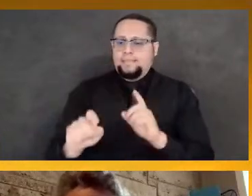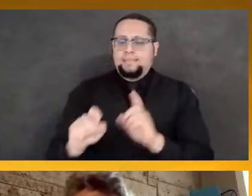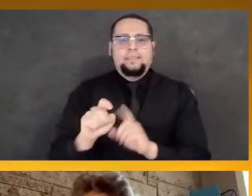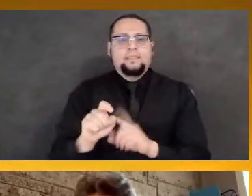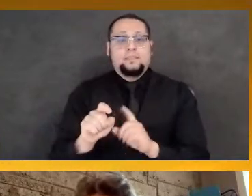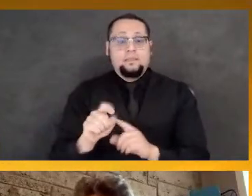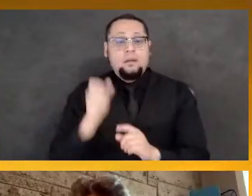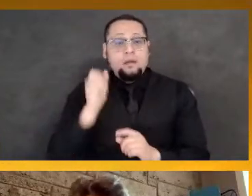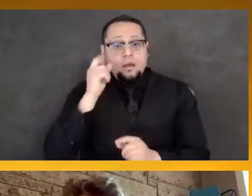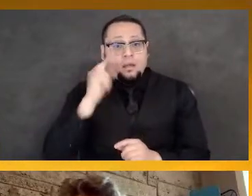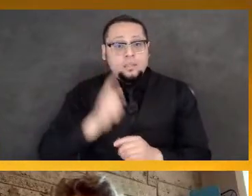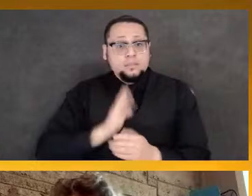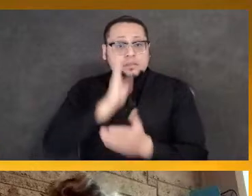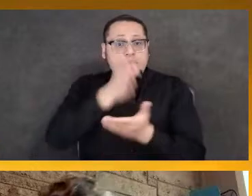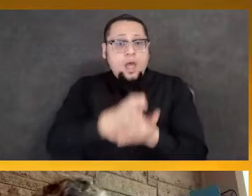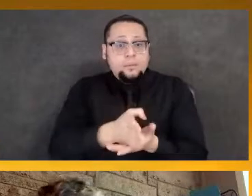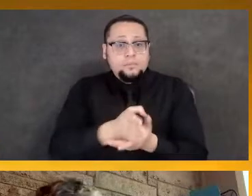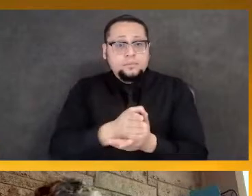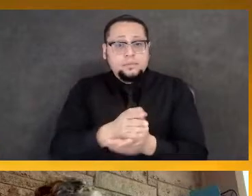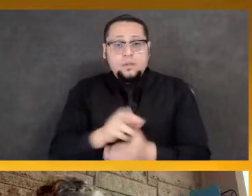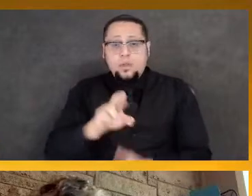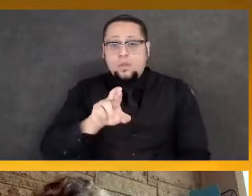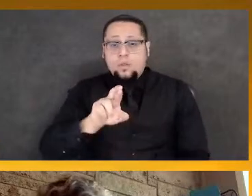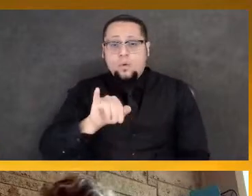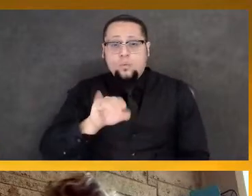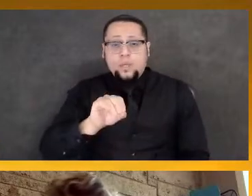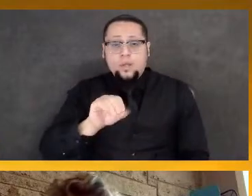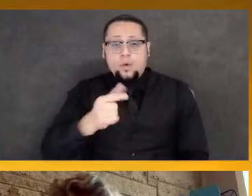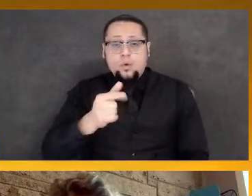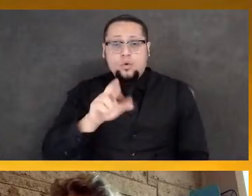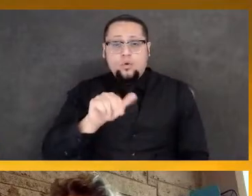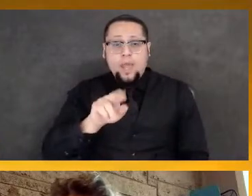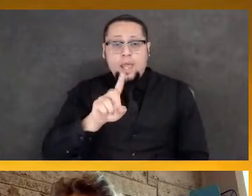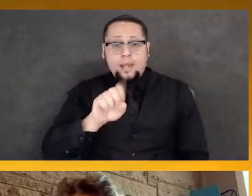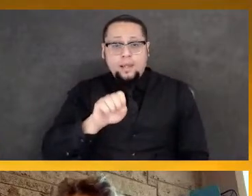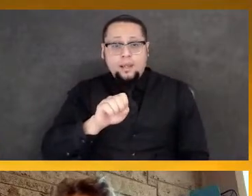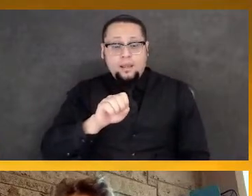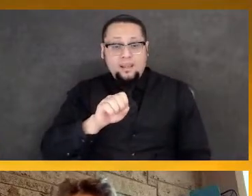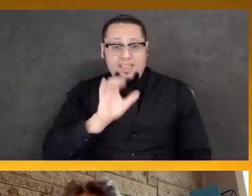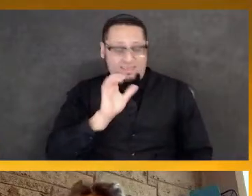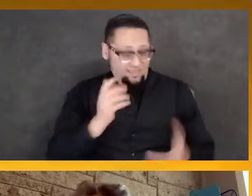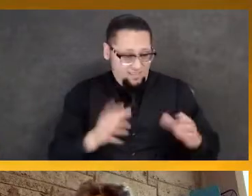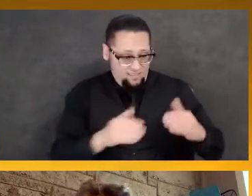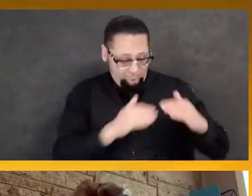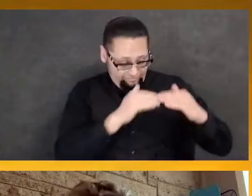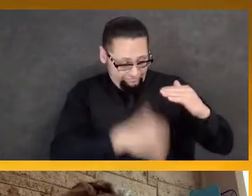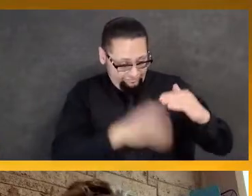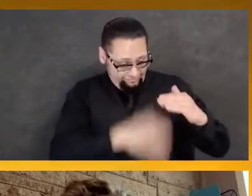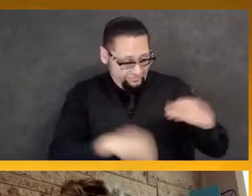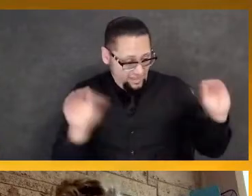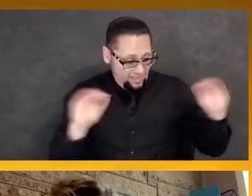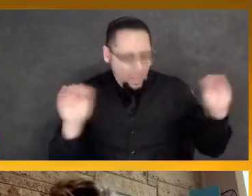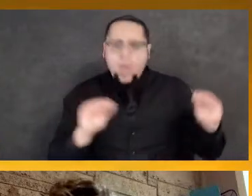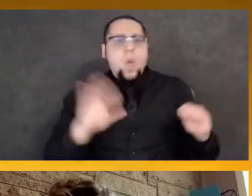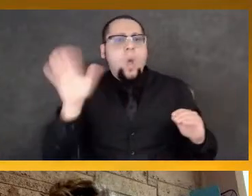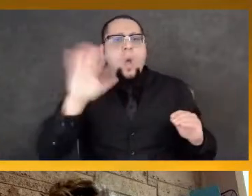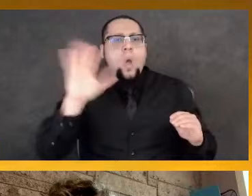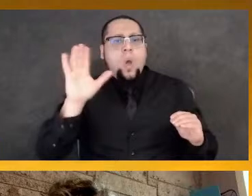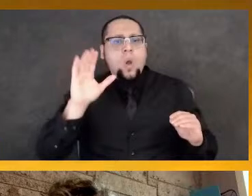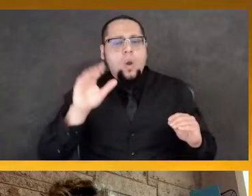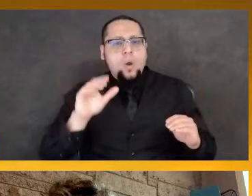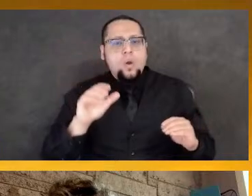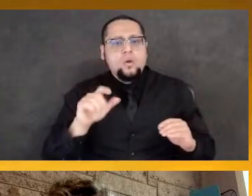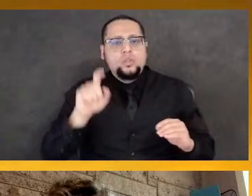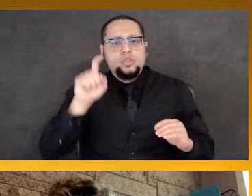stop at the Rio Grande, especially when we're talking about American Indians. that region extends all the way to